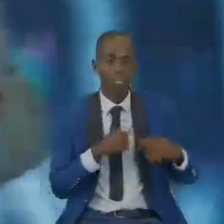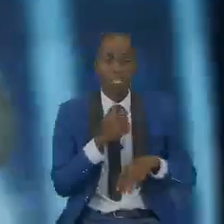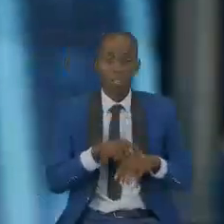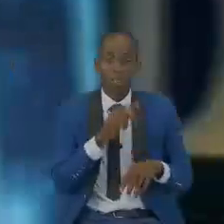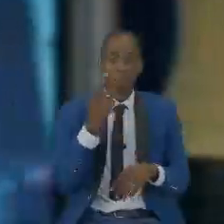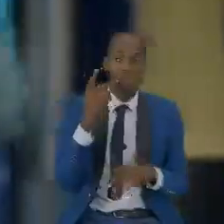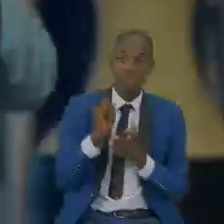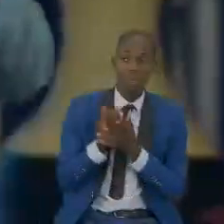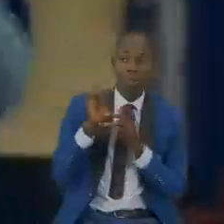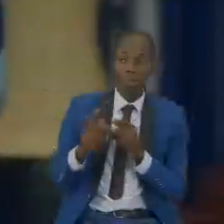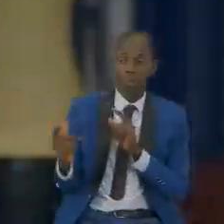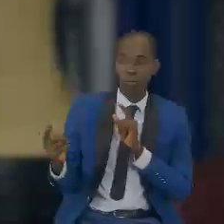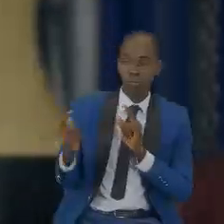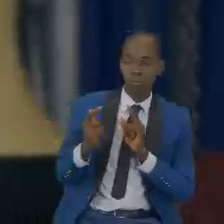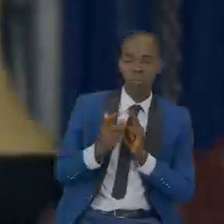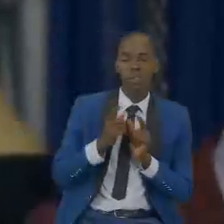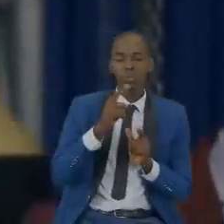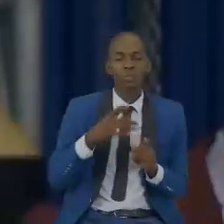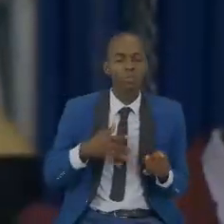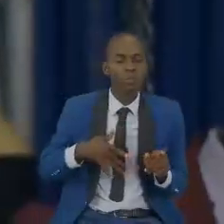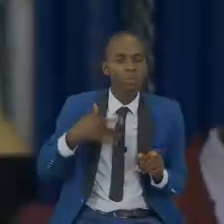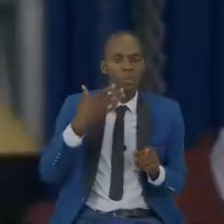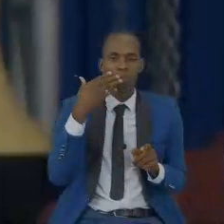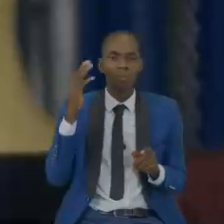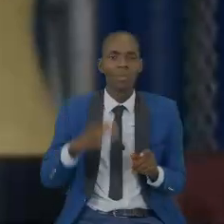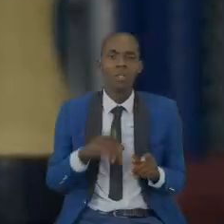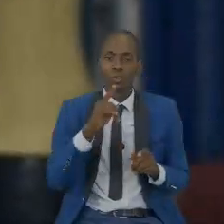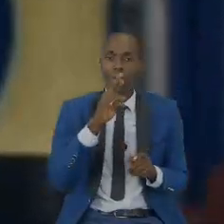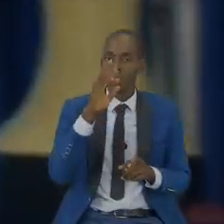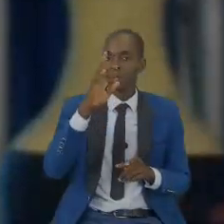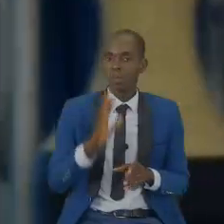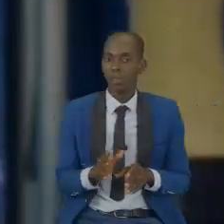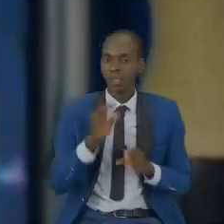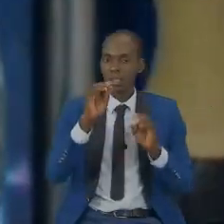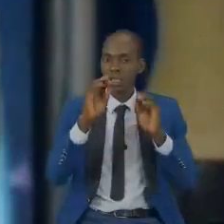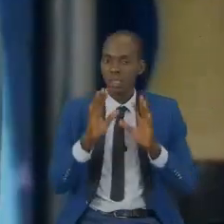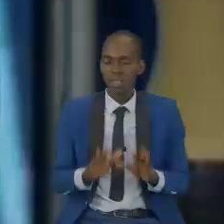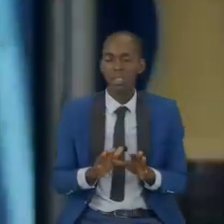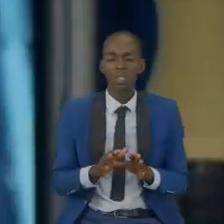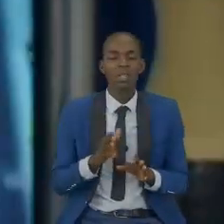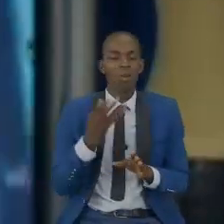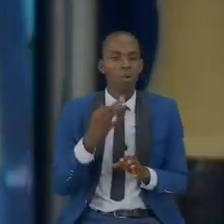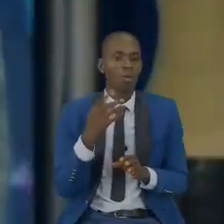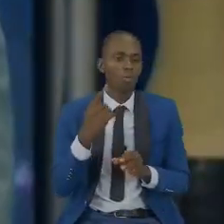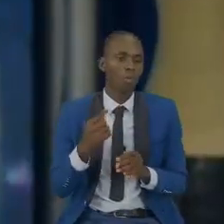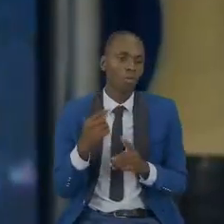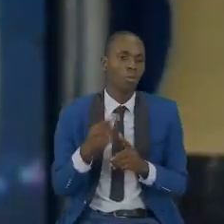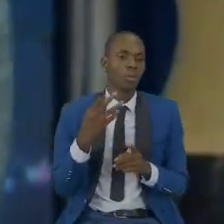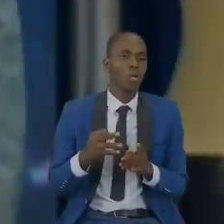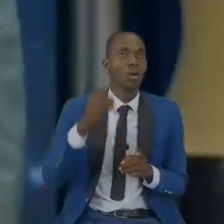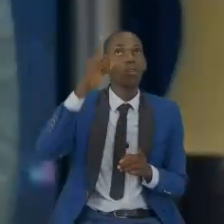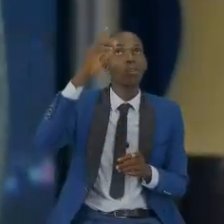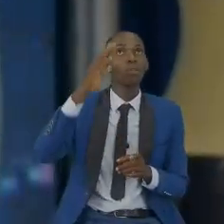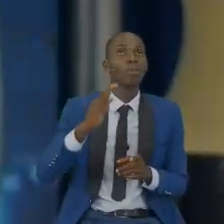feel guilty. Are you a minister? Are you a preacher? Are you a teacher of the word of God?